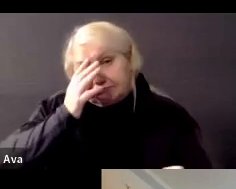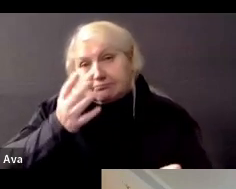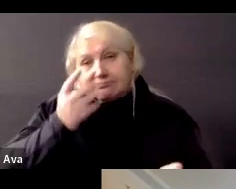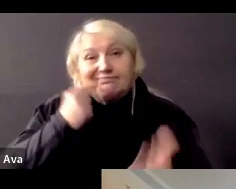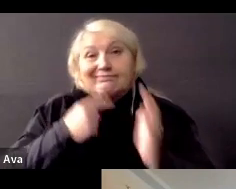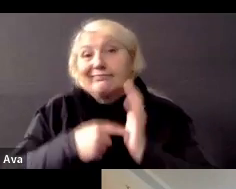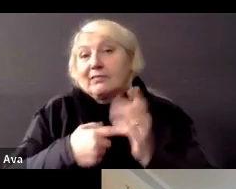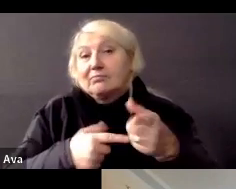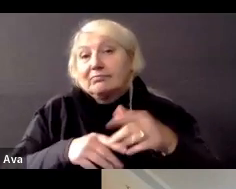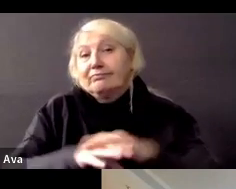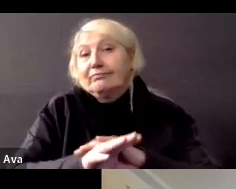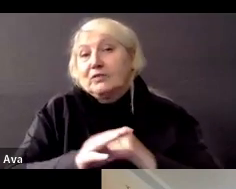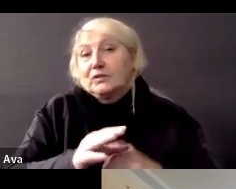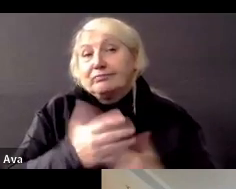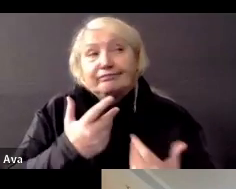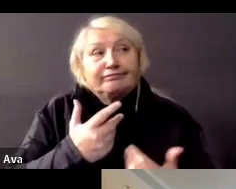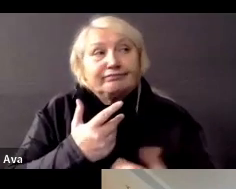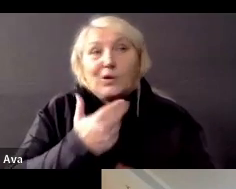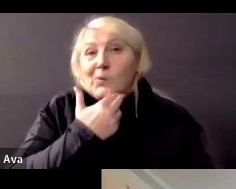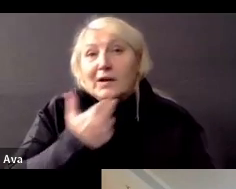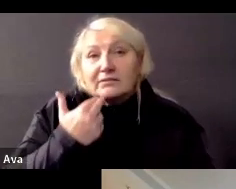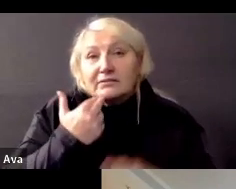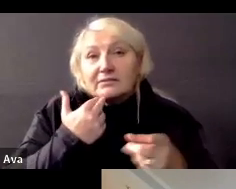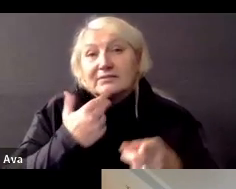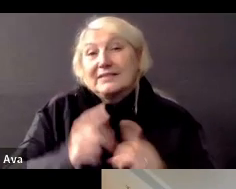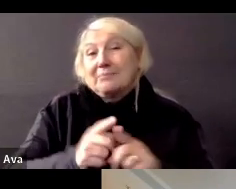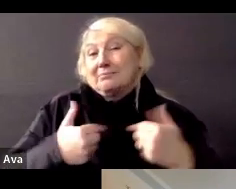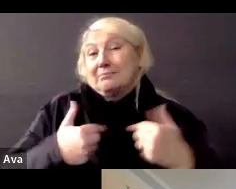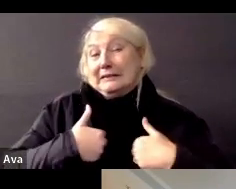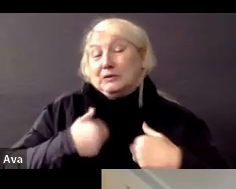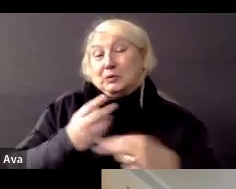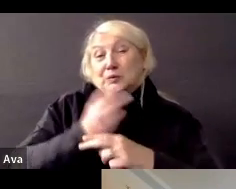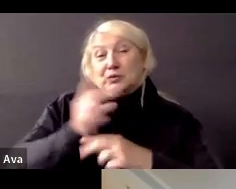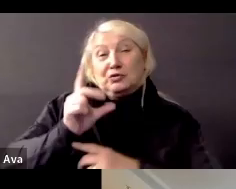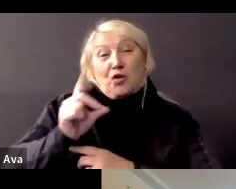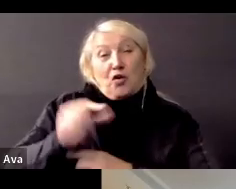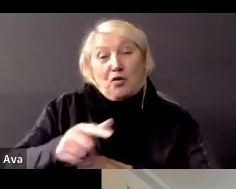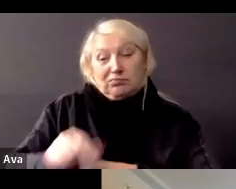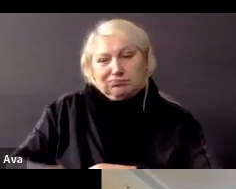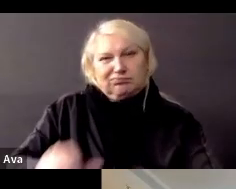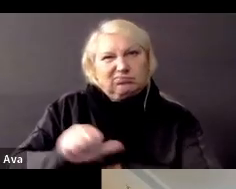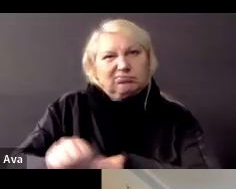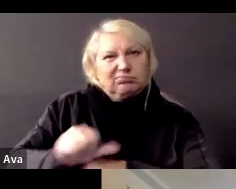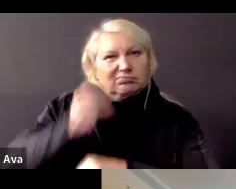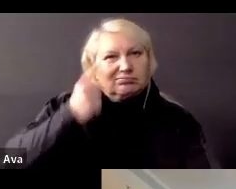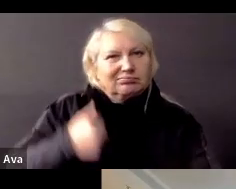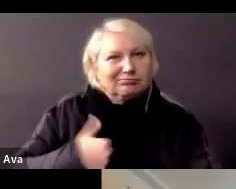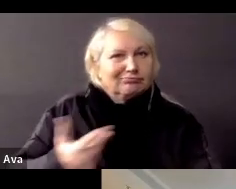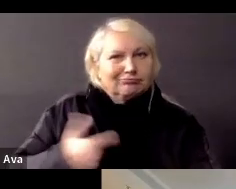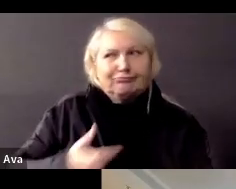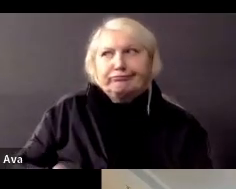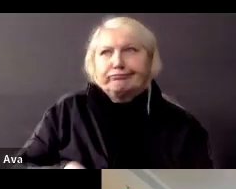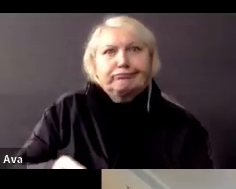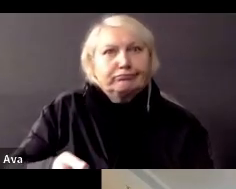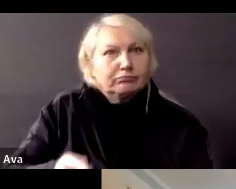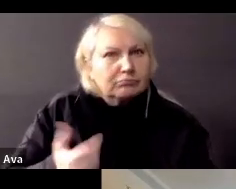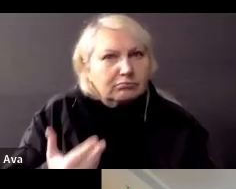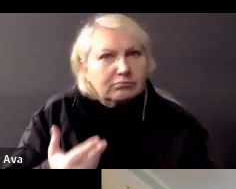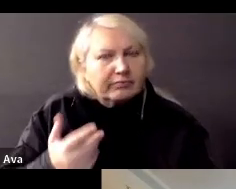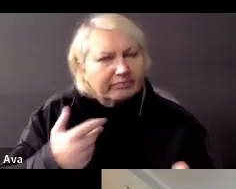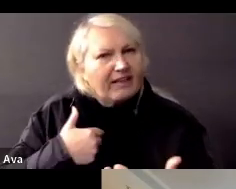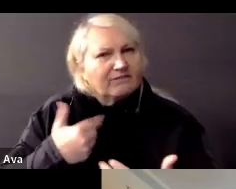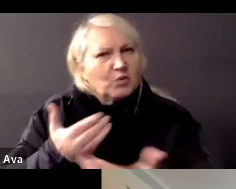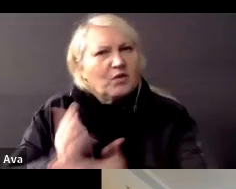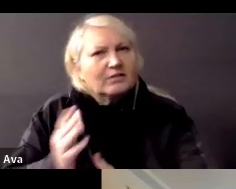who uses a service dog like myself, or going to sit down with a principal in a school